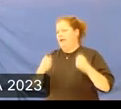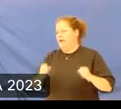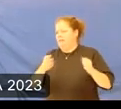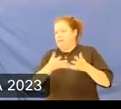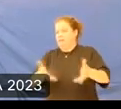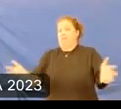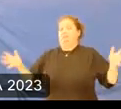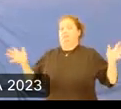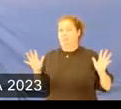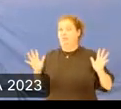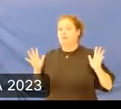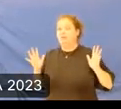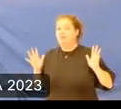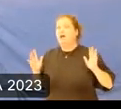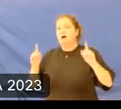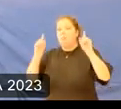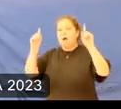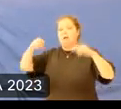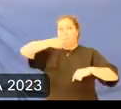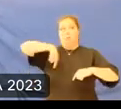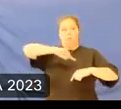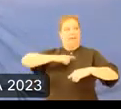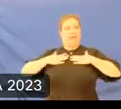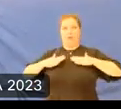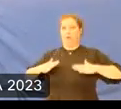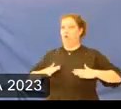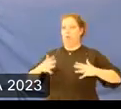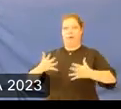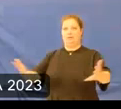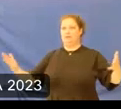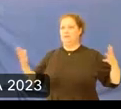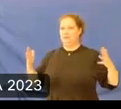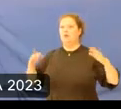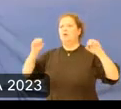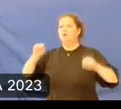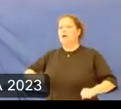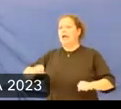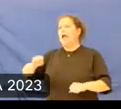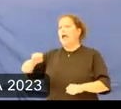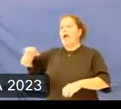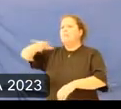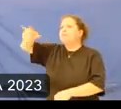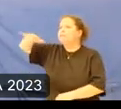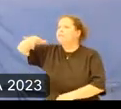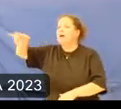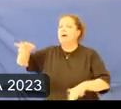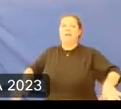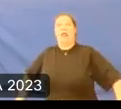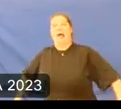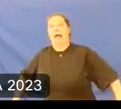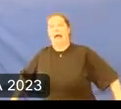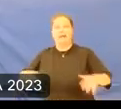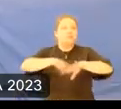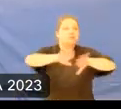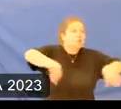have one elite capacity. We don't swim well, we don't fly, but we do have this extraordinary